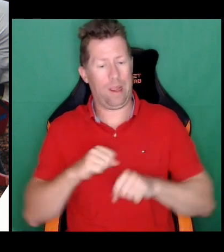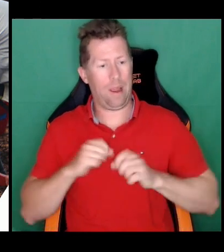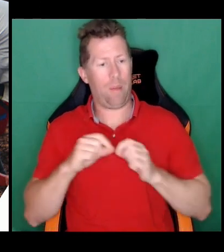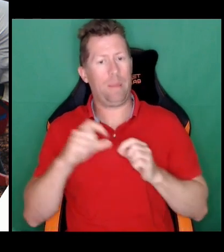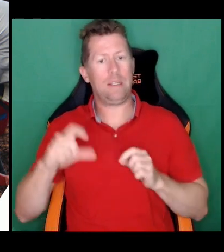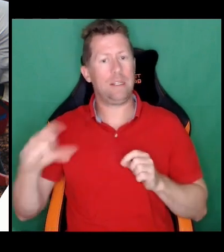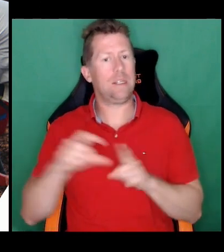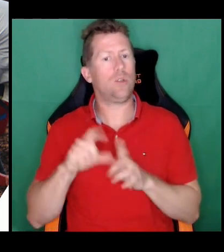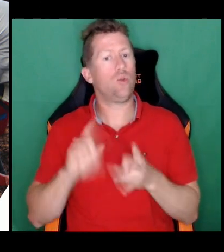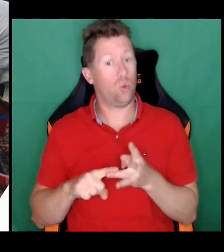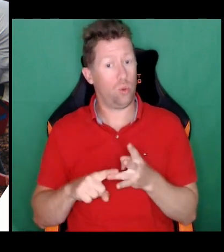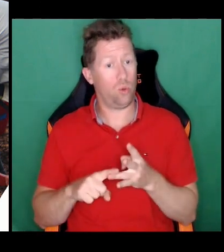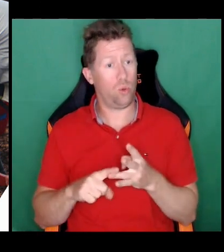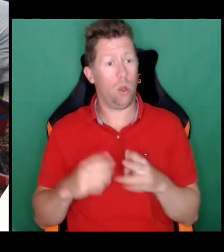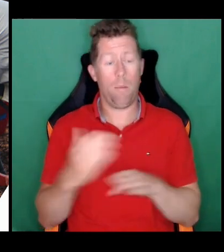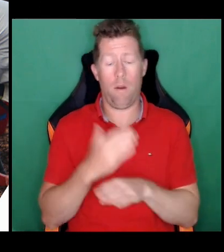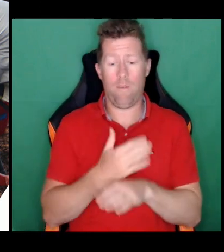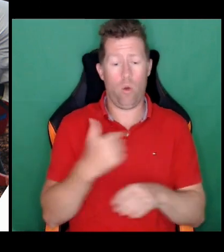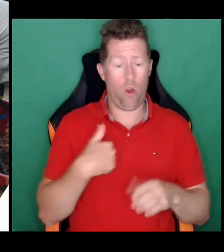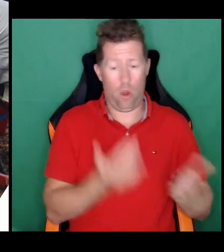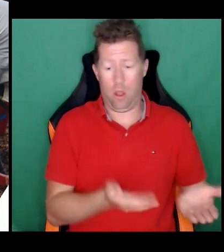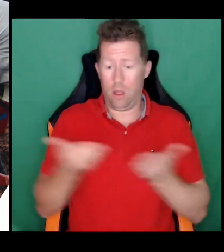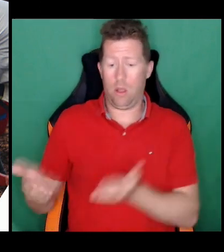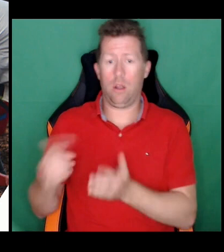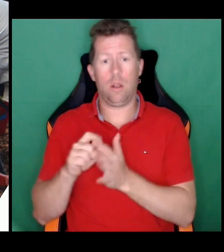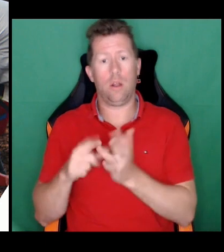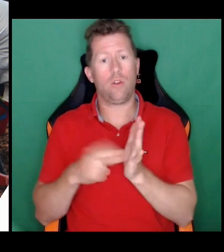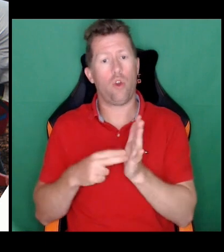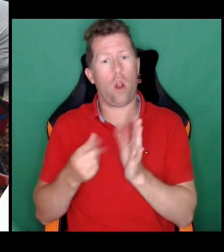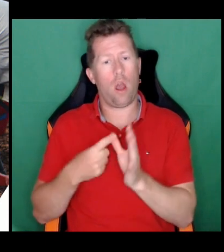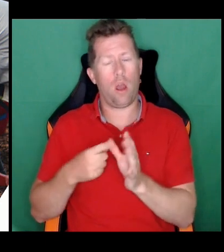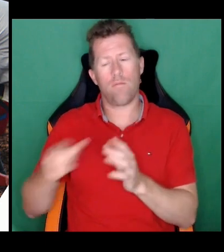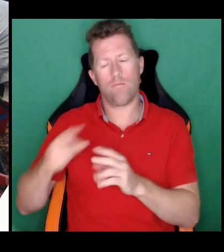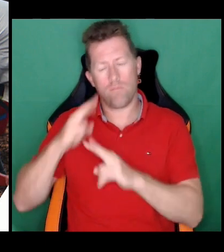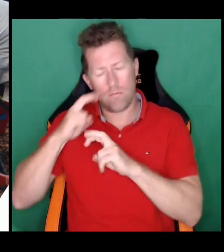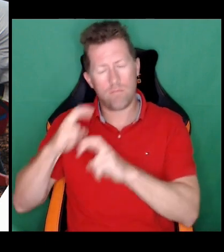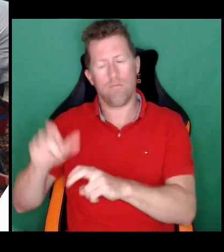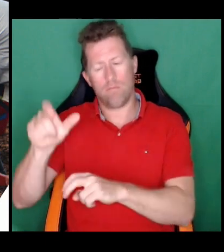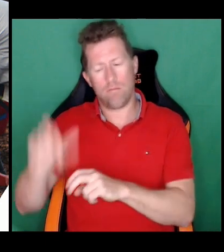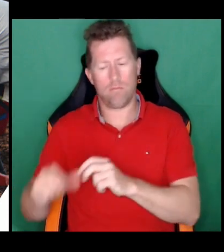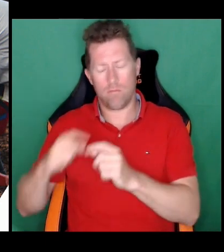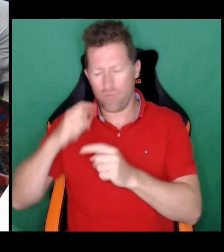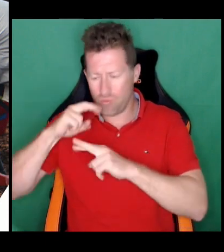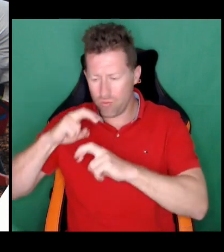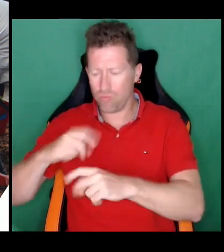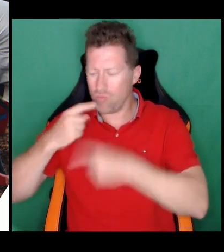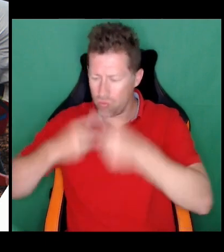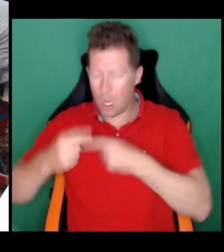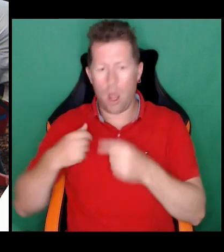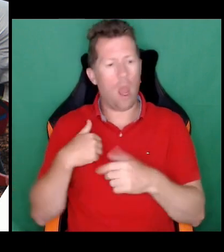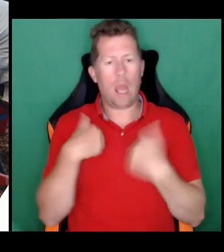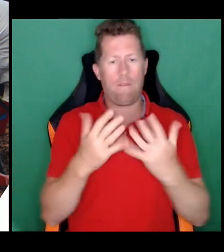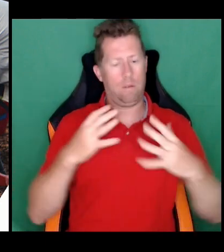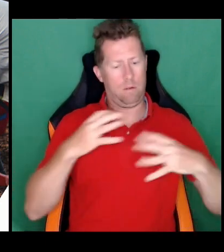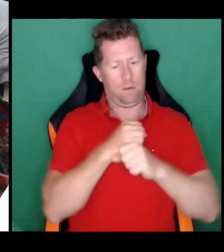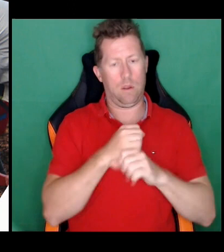undertakes. So before I hand over to Donna, who is the lead researcher and who'll run you through the findings, I just thought it would be useful to provide a bit of an overview